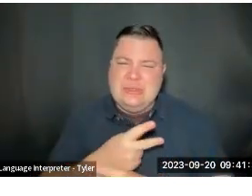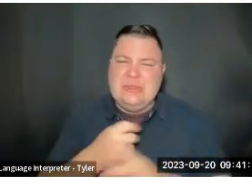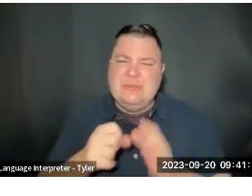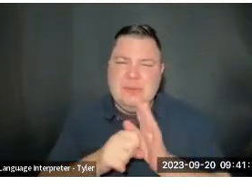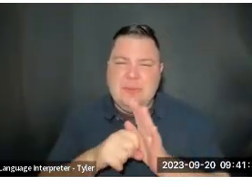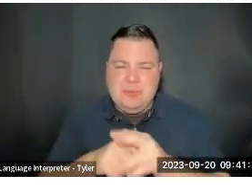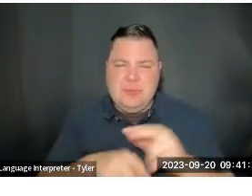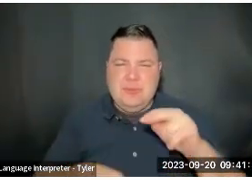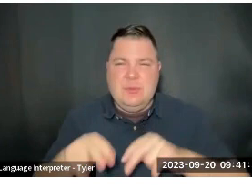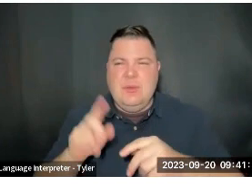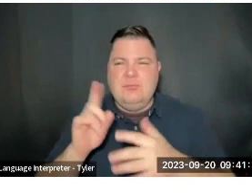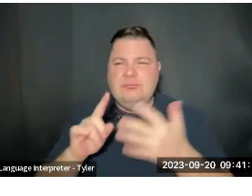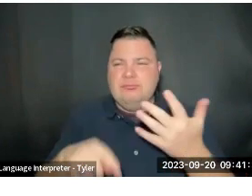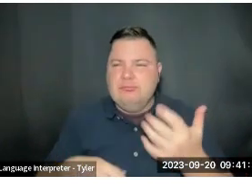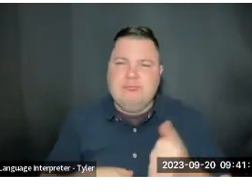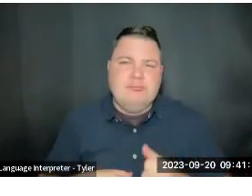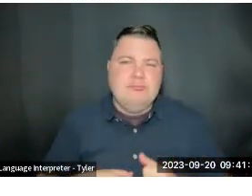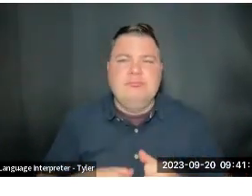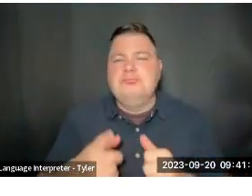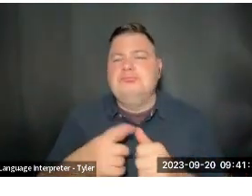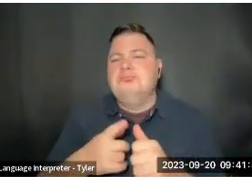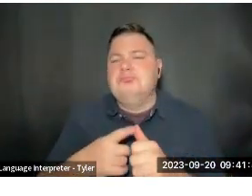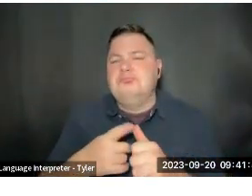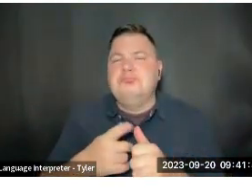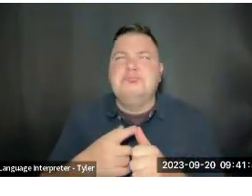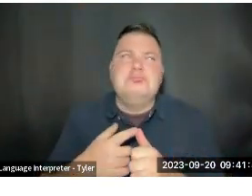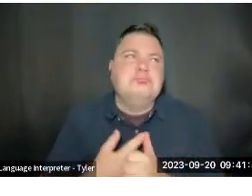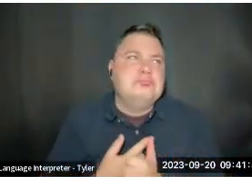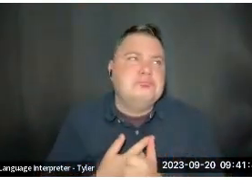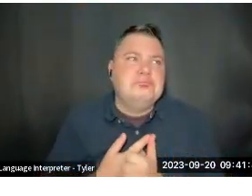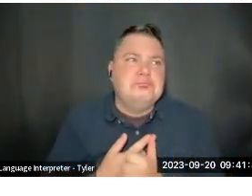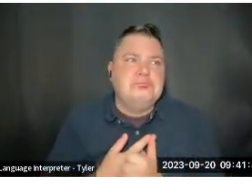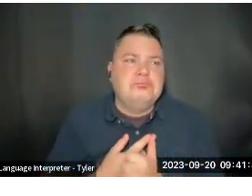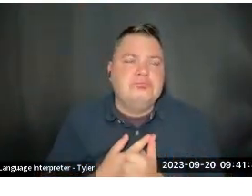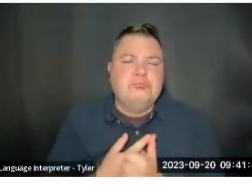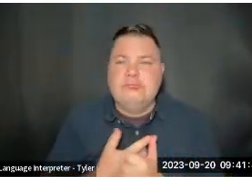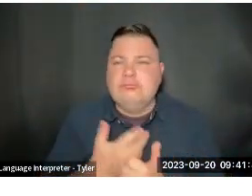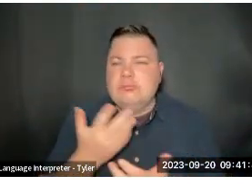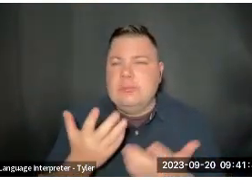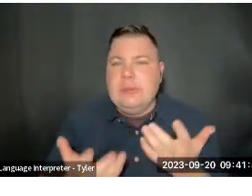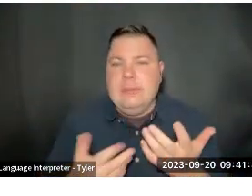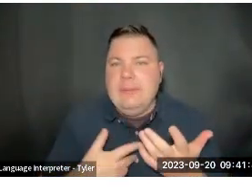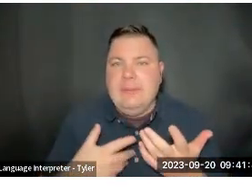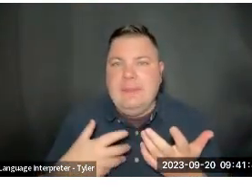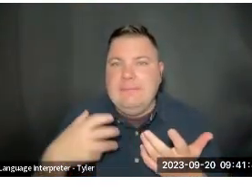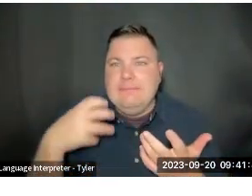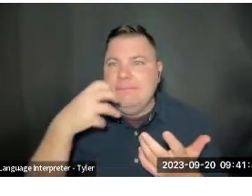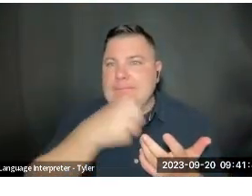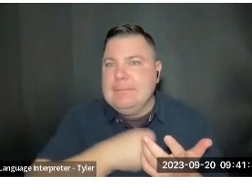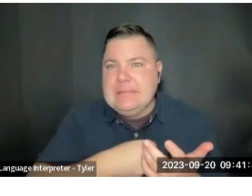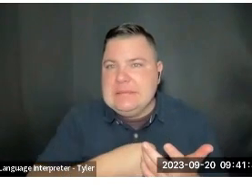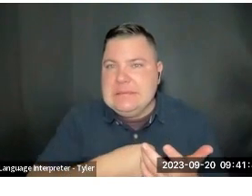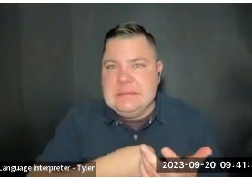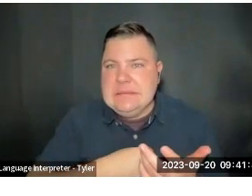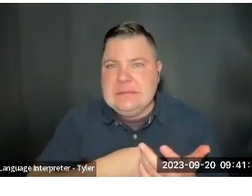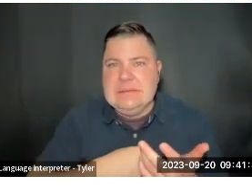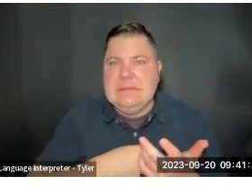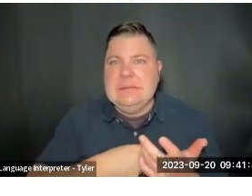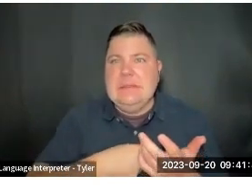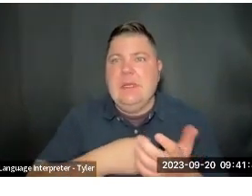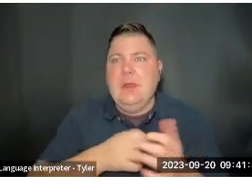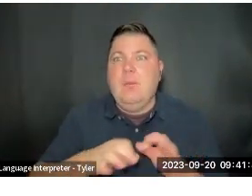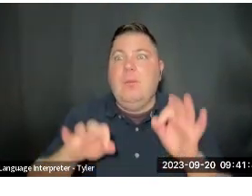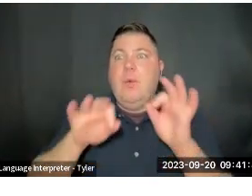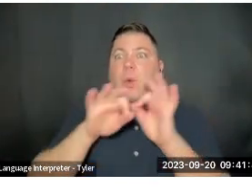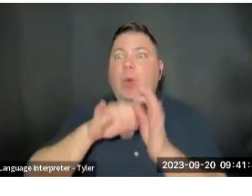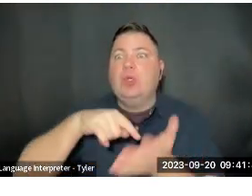look like? You know, it might be that, okay, they missed an important deadline at work. They